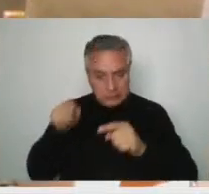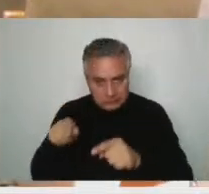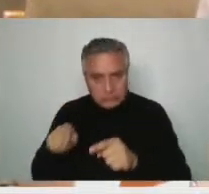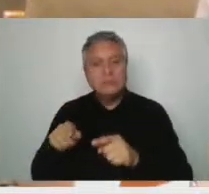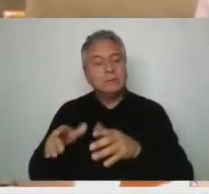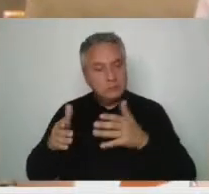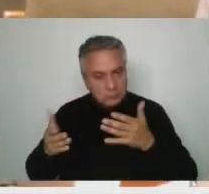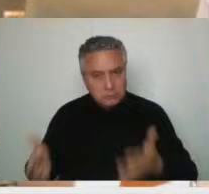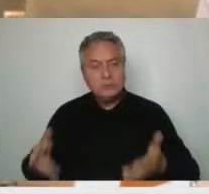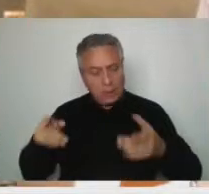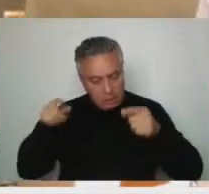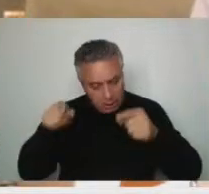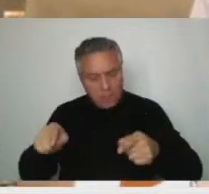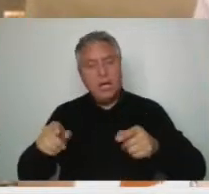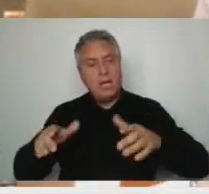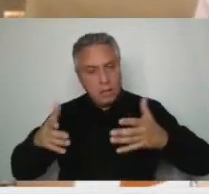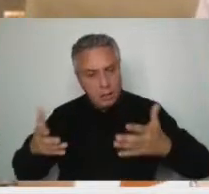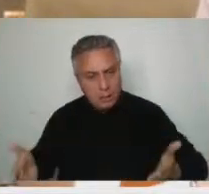potential, but at the same time,